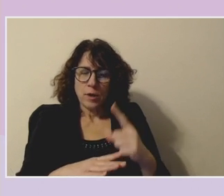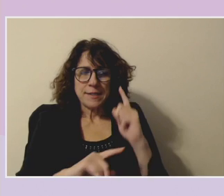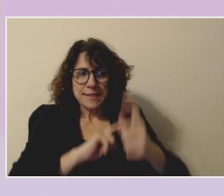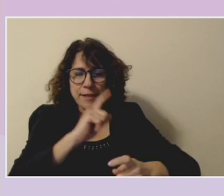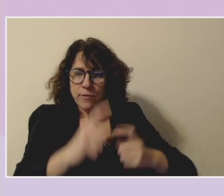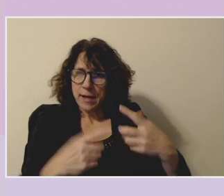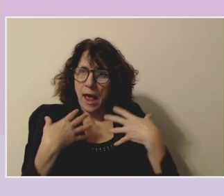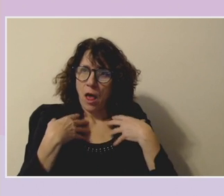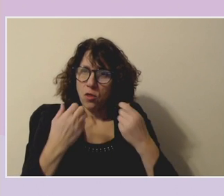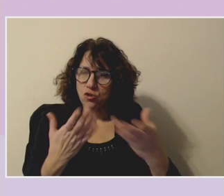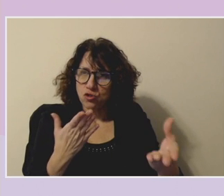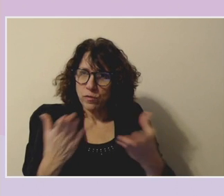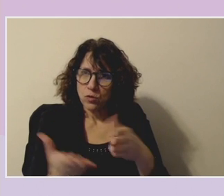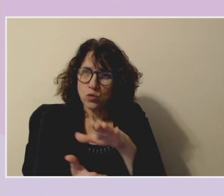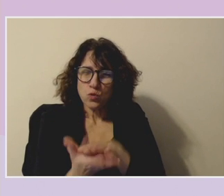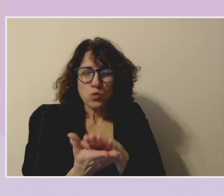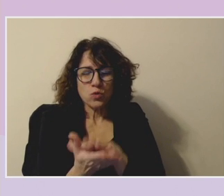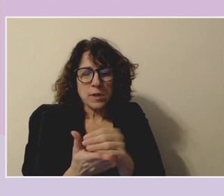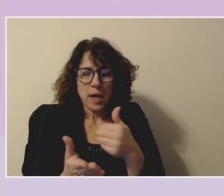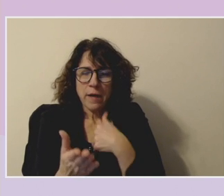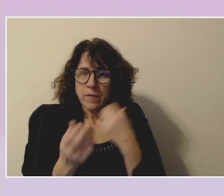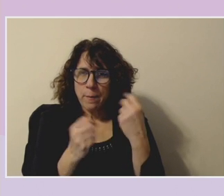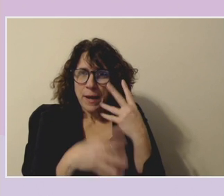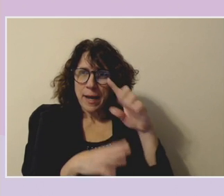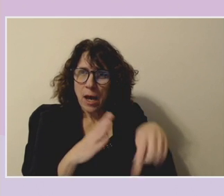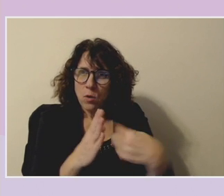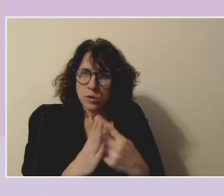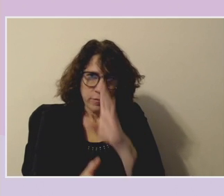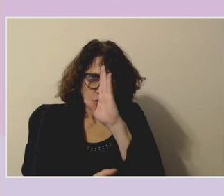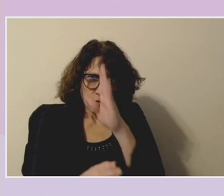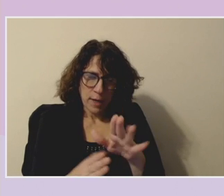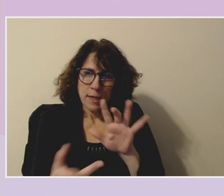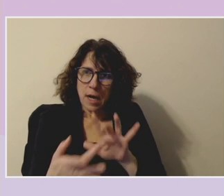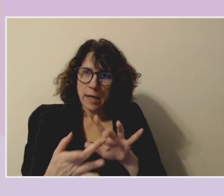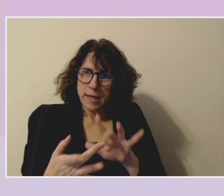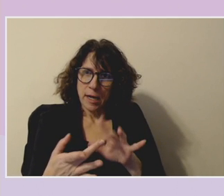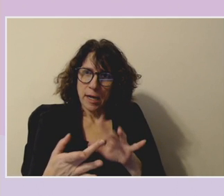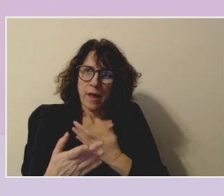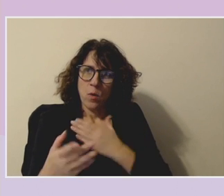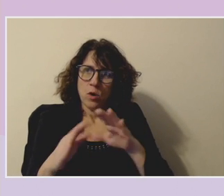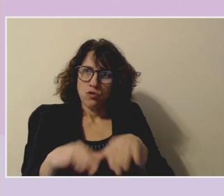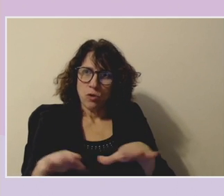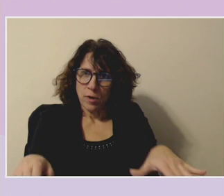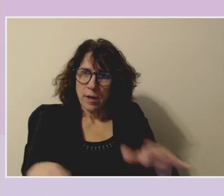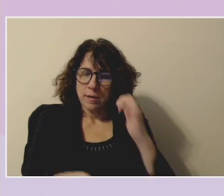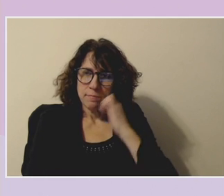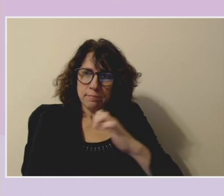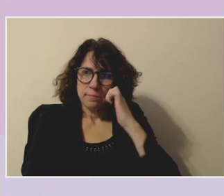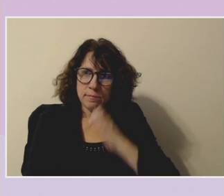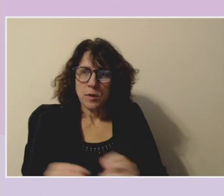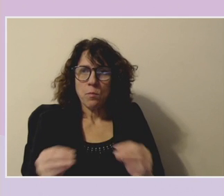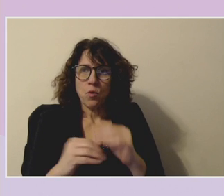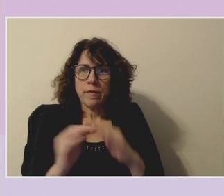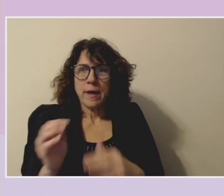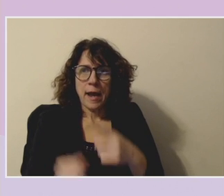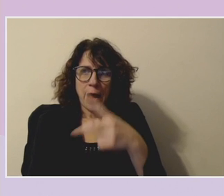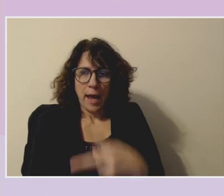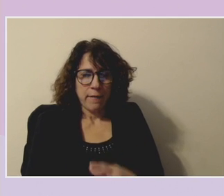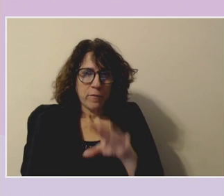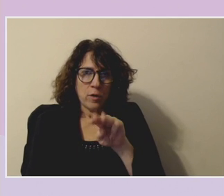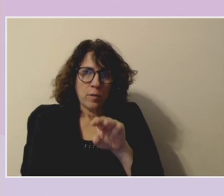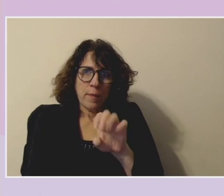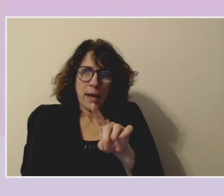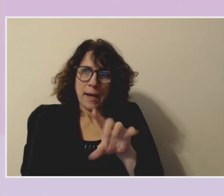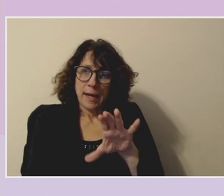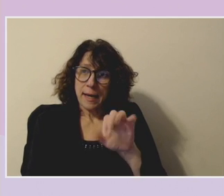the schools have hours of direct contact with our children each day. And over half of Kentucky's children are Medicaid eligible,